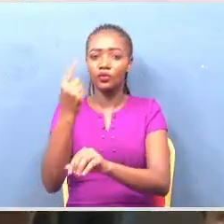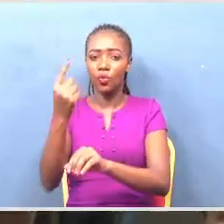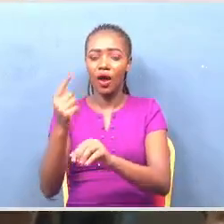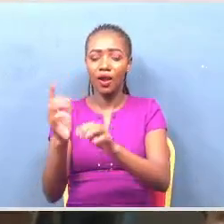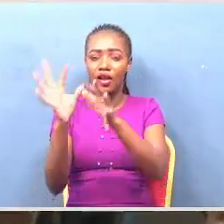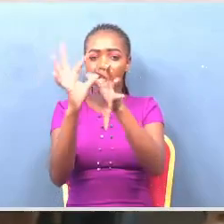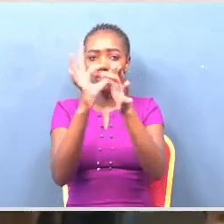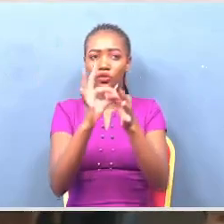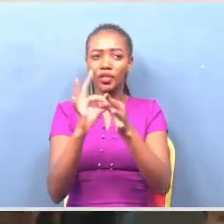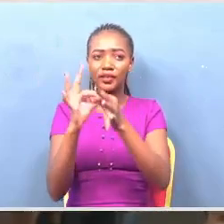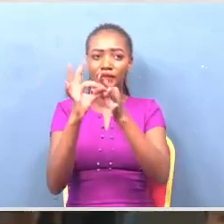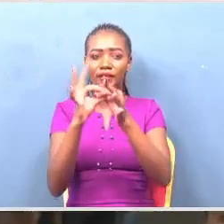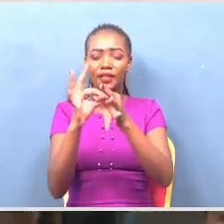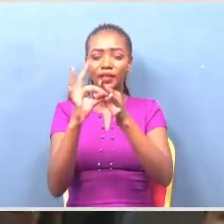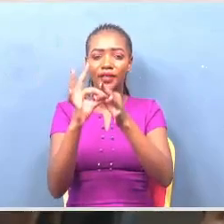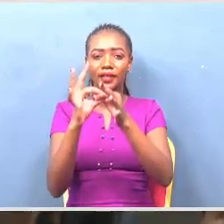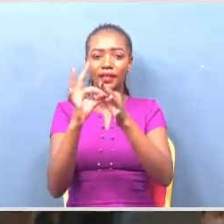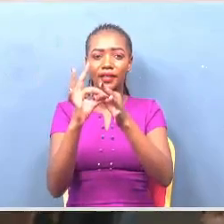united,